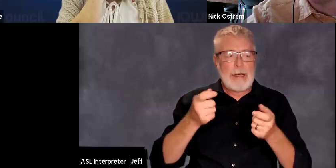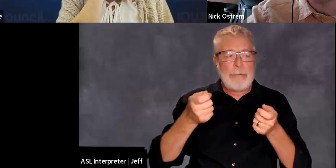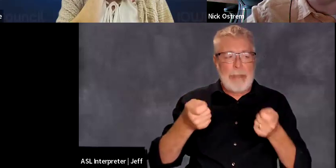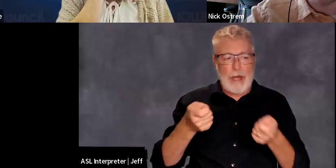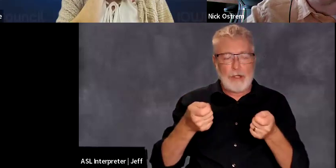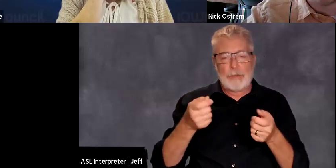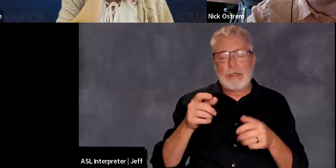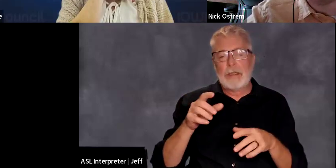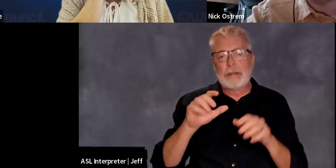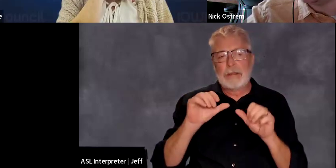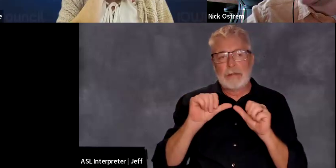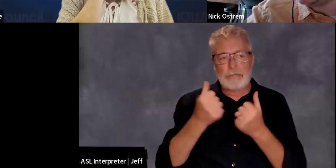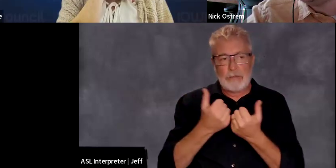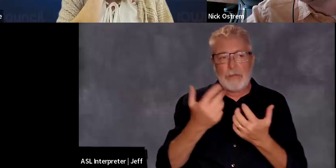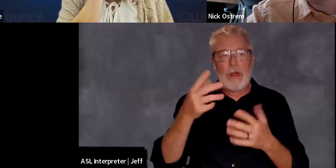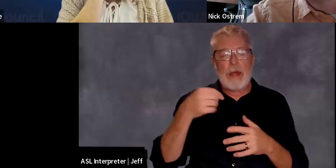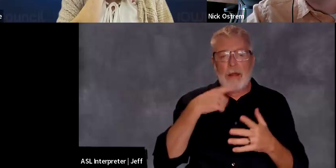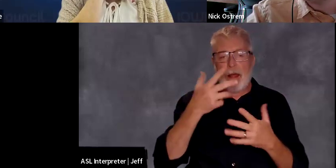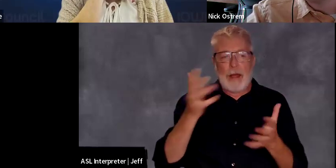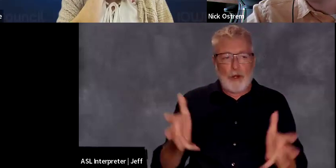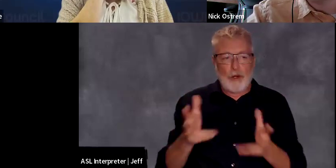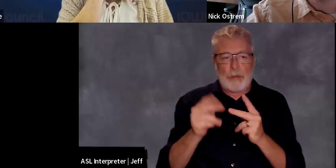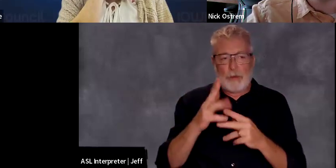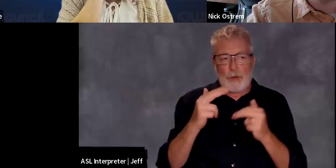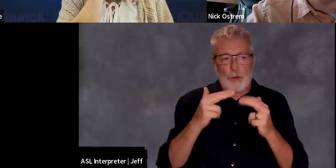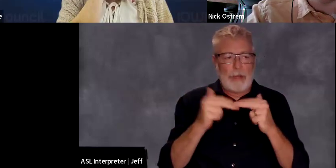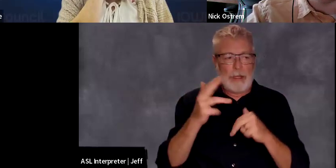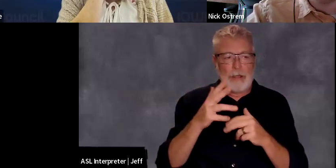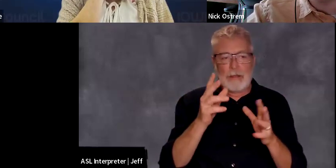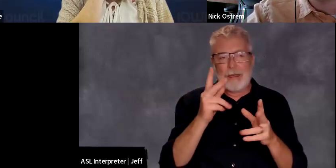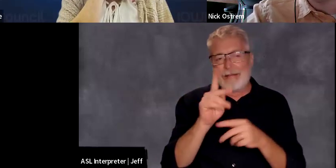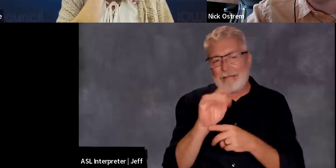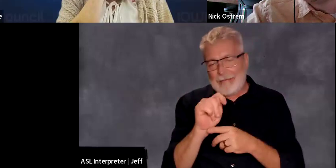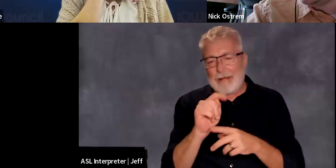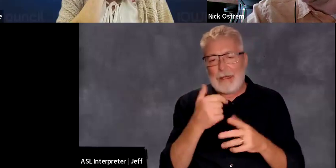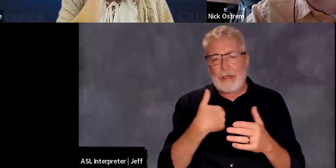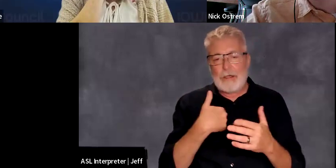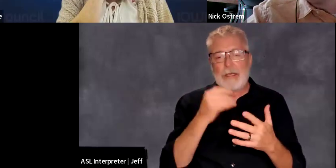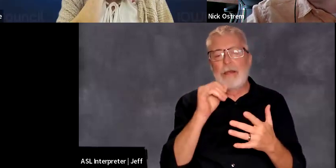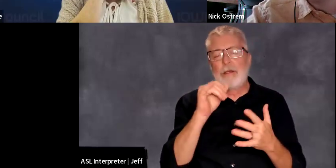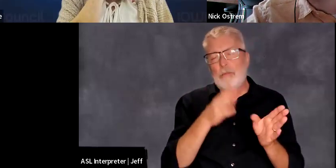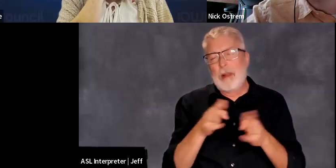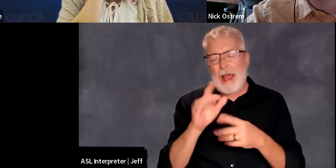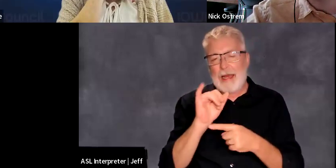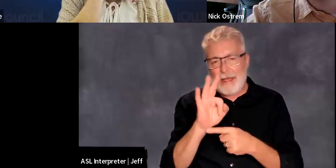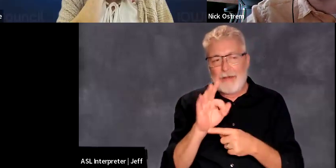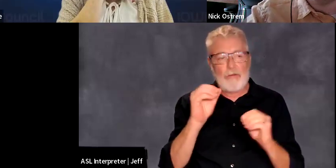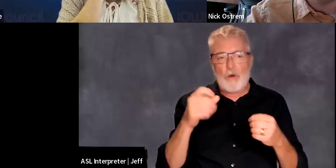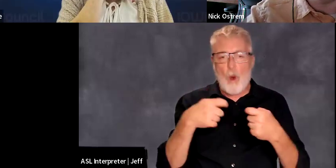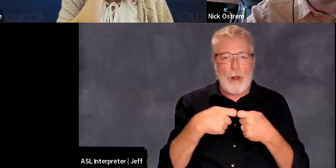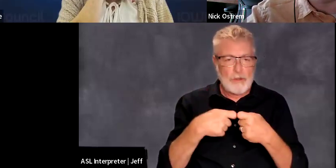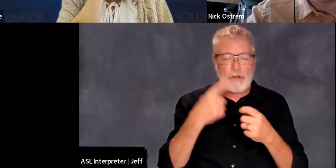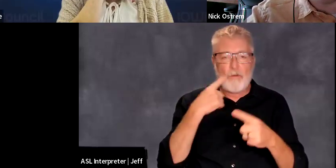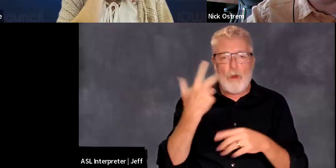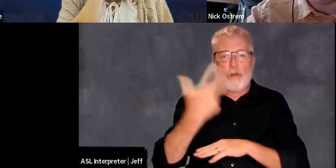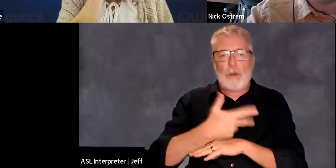informed, make a plan, and build a kit to be without outside services for at least 3 days. And so we are